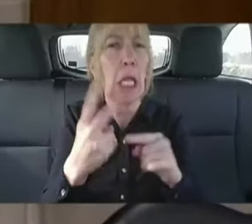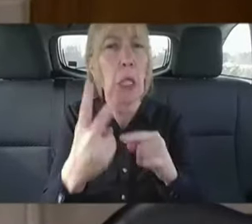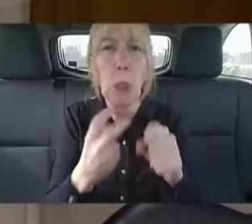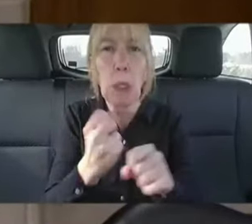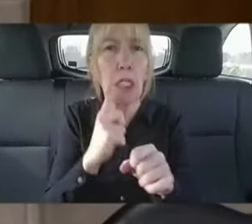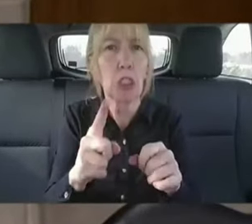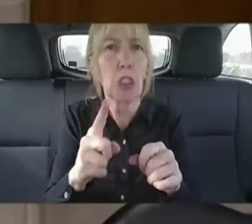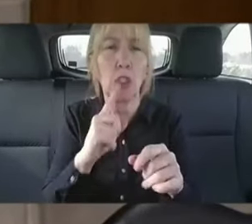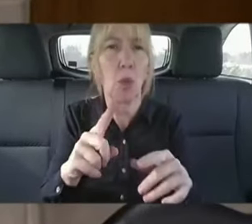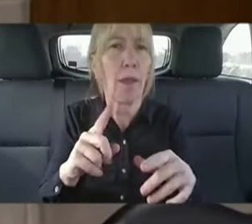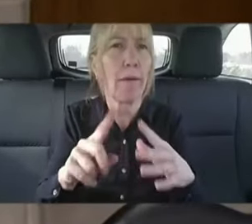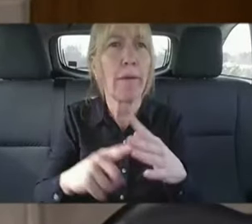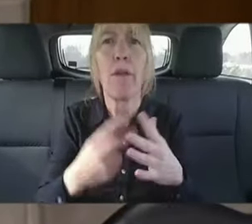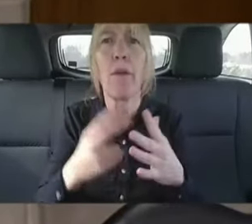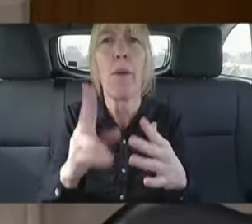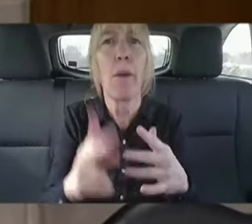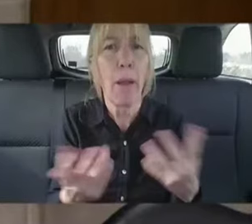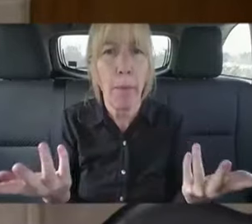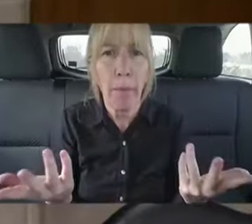up.